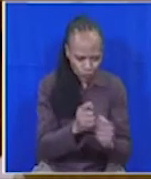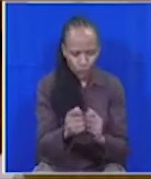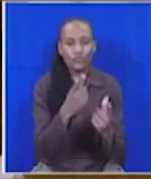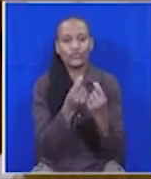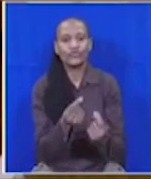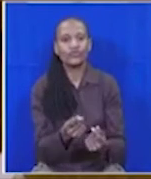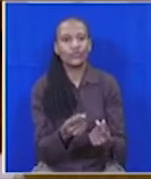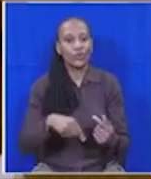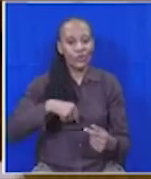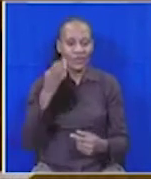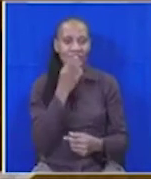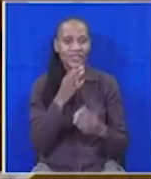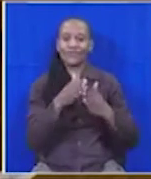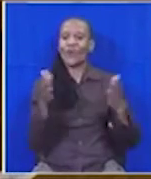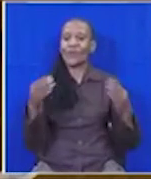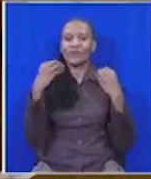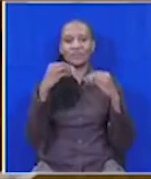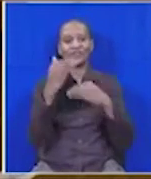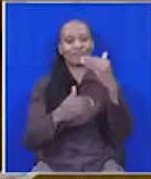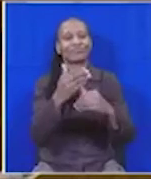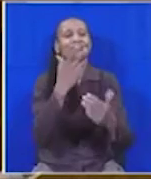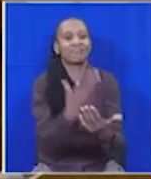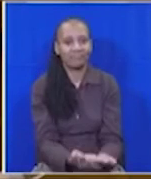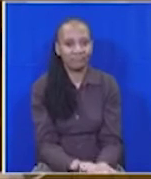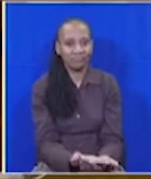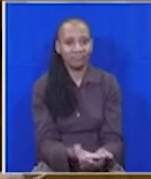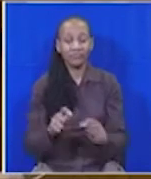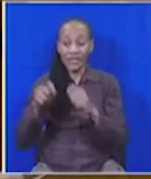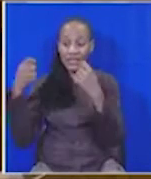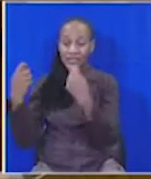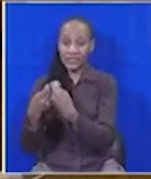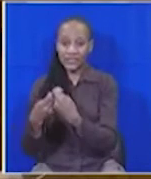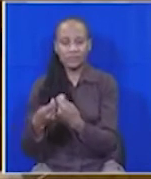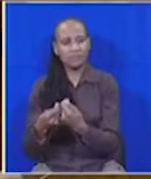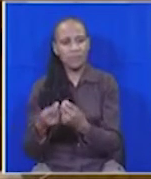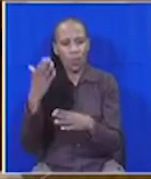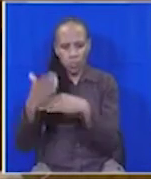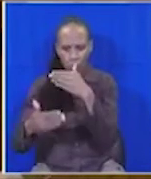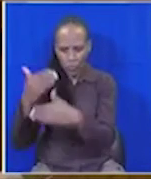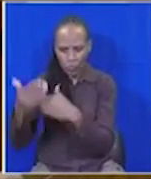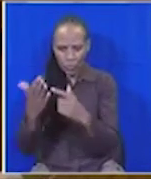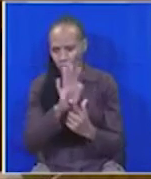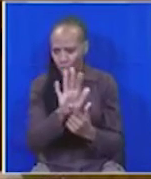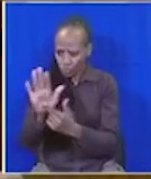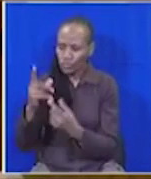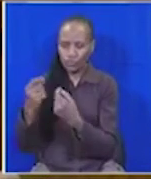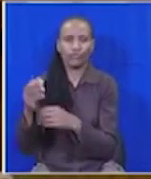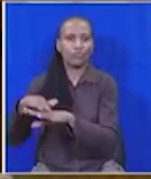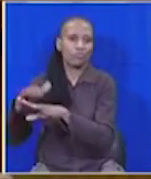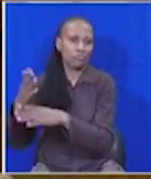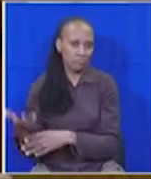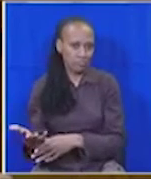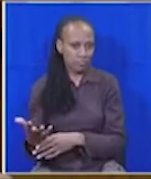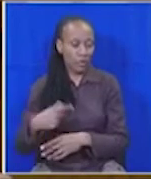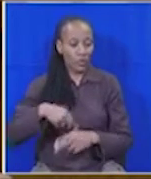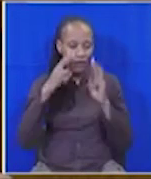as we say, is open for business. The team met the ratings agencies as part of these roadshows. Moody's subsequently visited